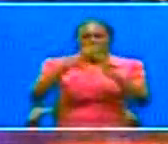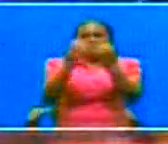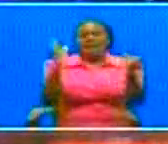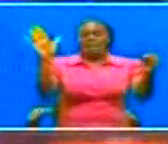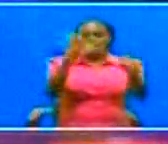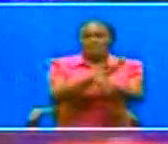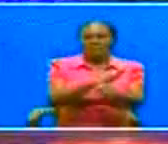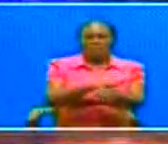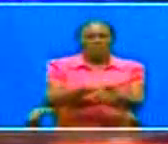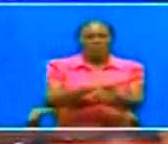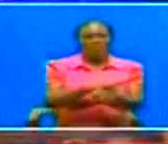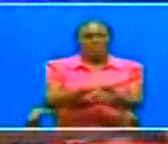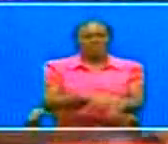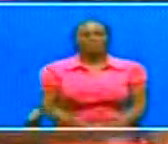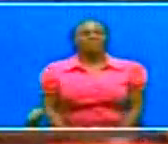more. No.